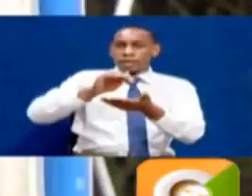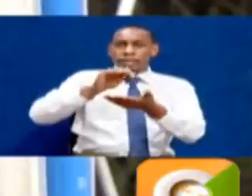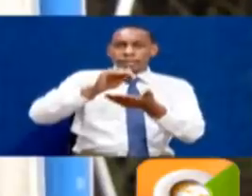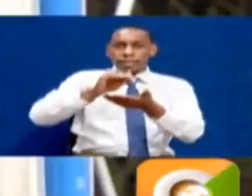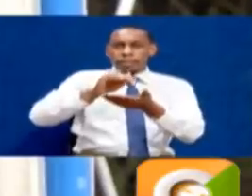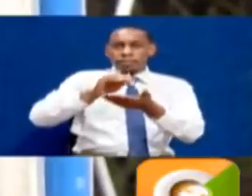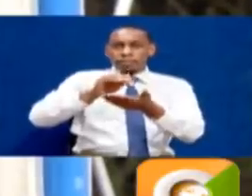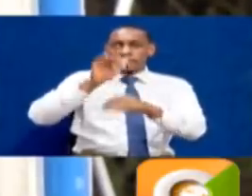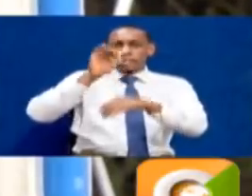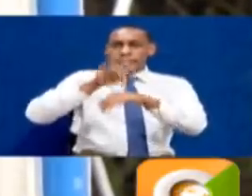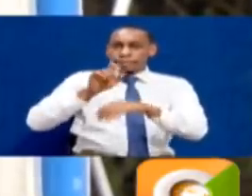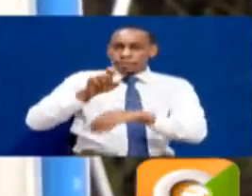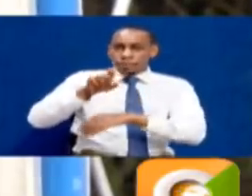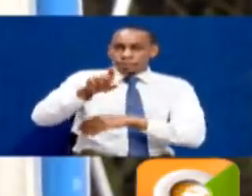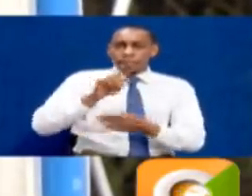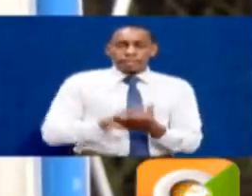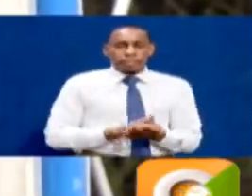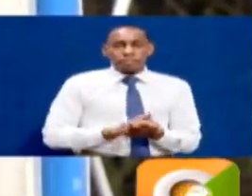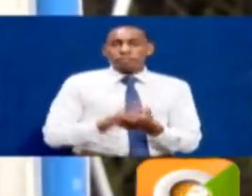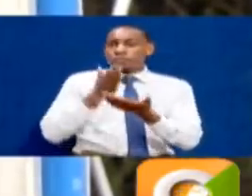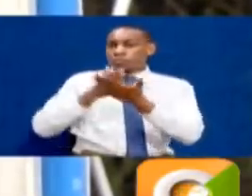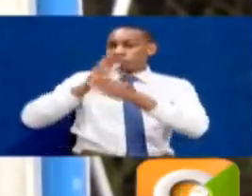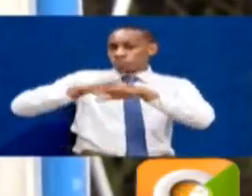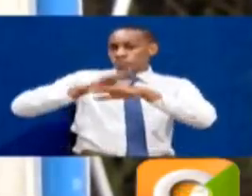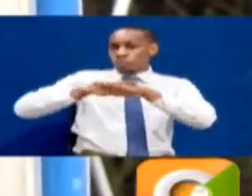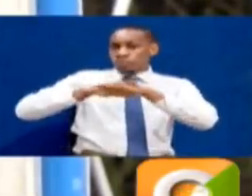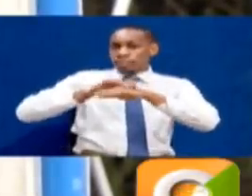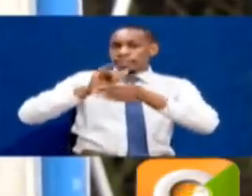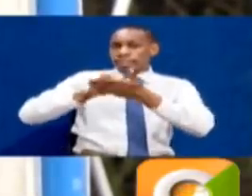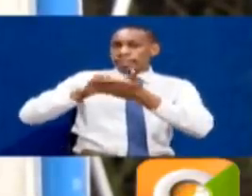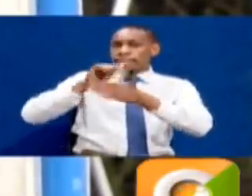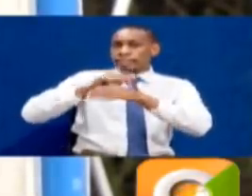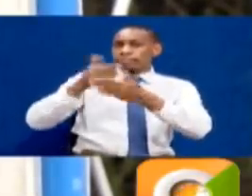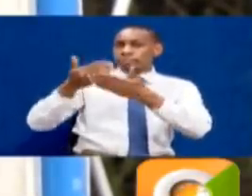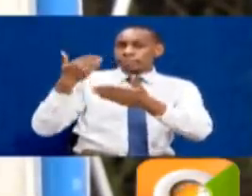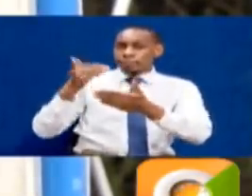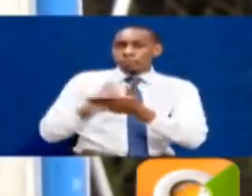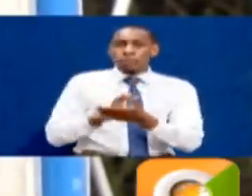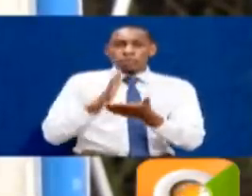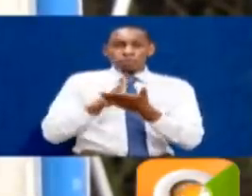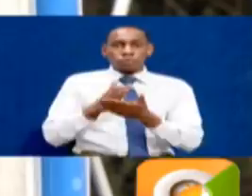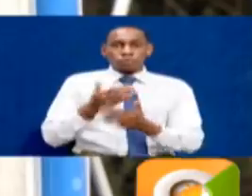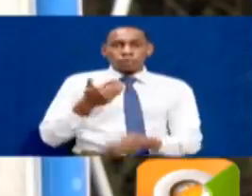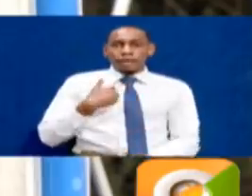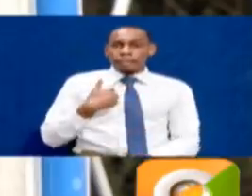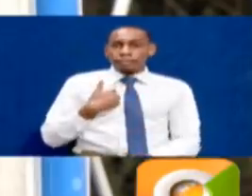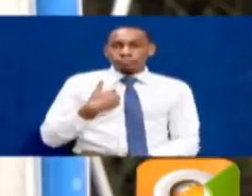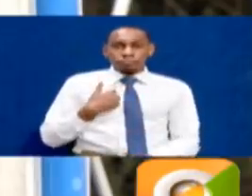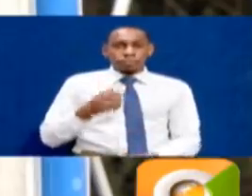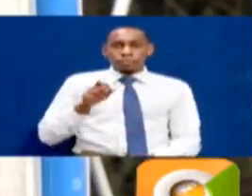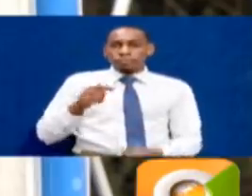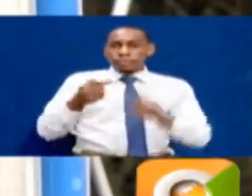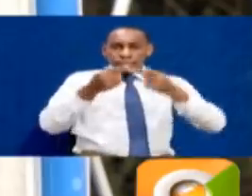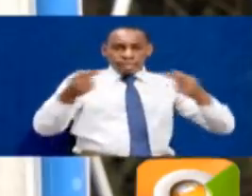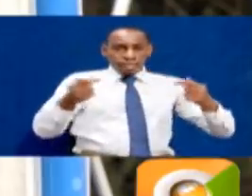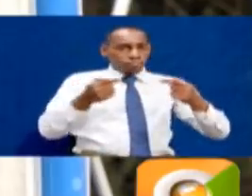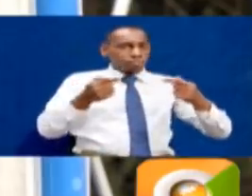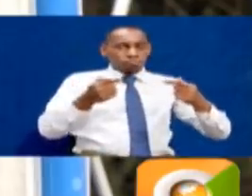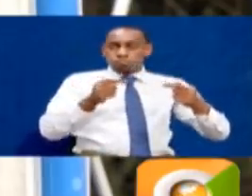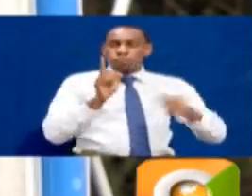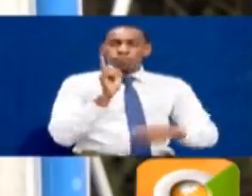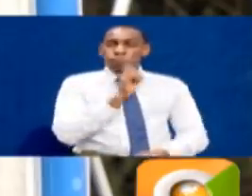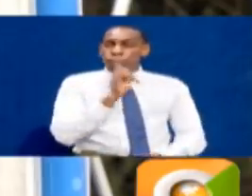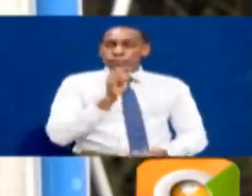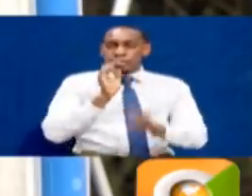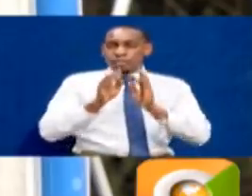transmission of the infection. So it was a good at that particular time because you are facing a formidable enemy. Of course, you